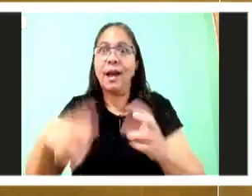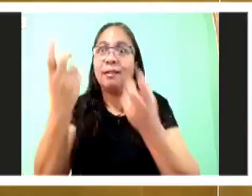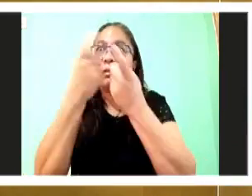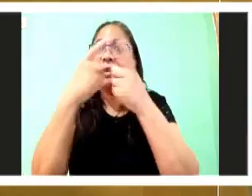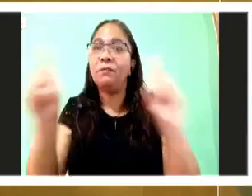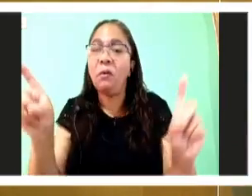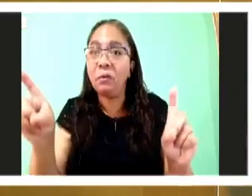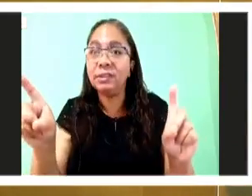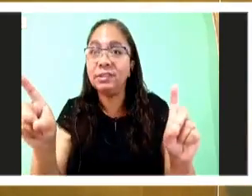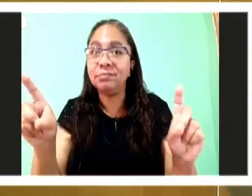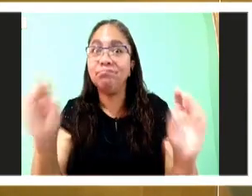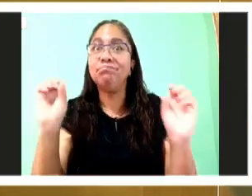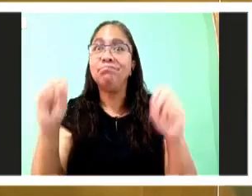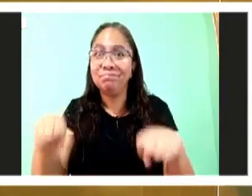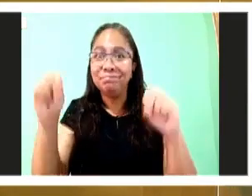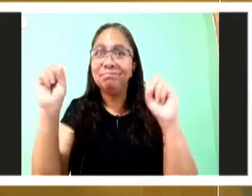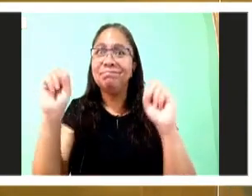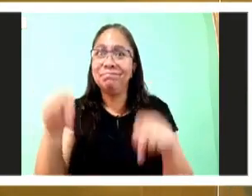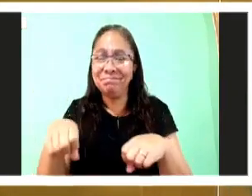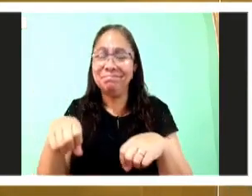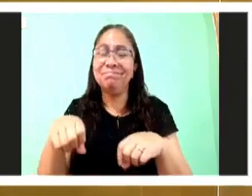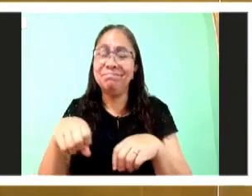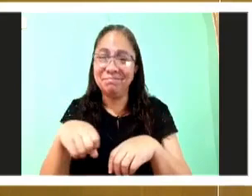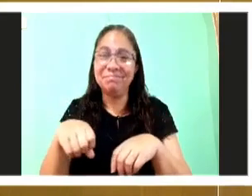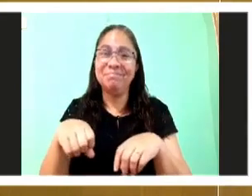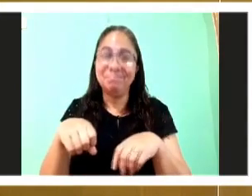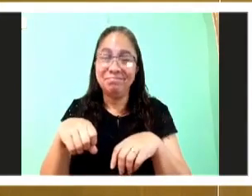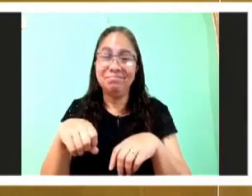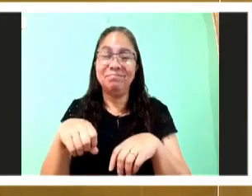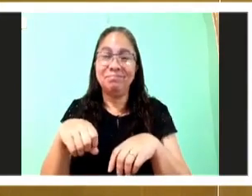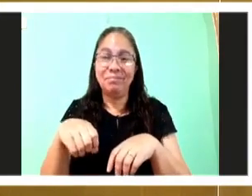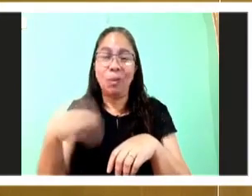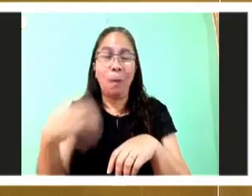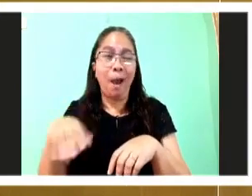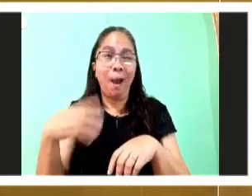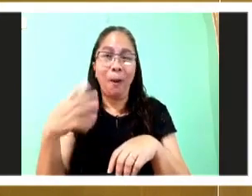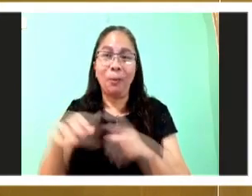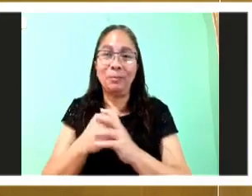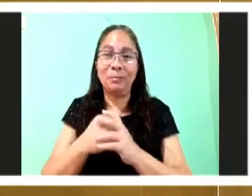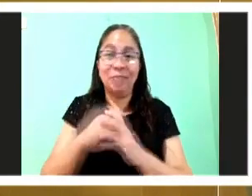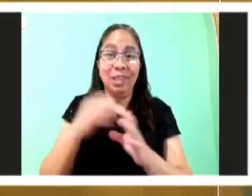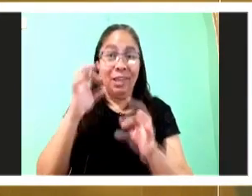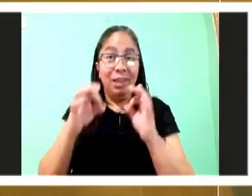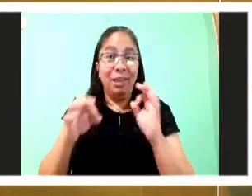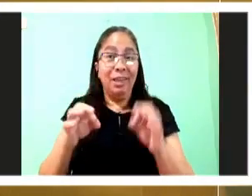Yeah, we've come a long way, huh? If he burned the food, now I'm sorry for him.